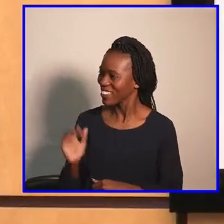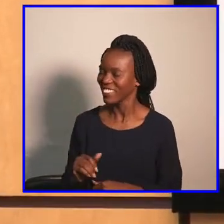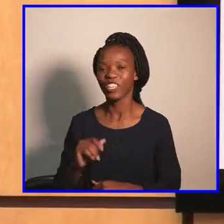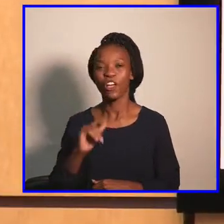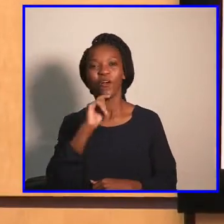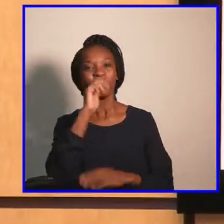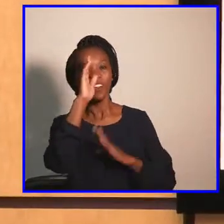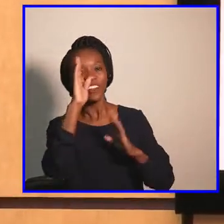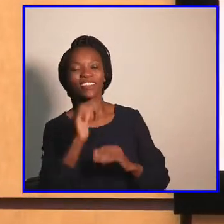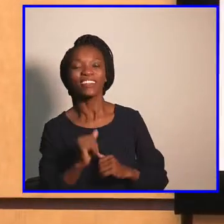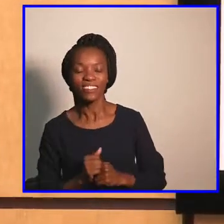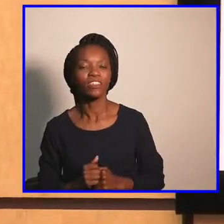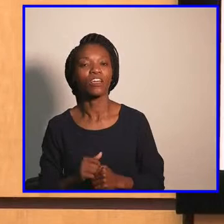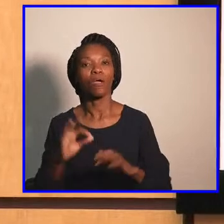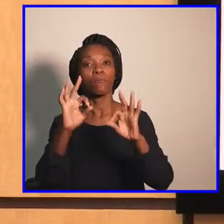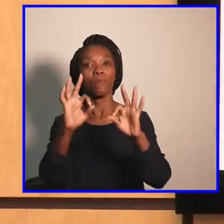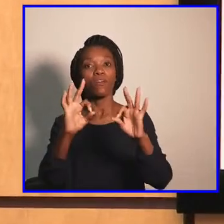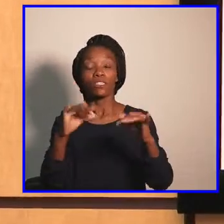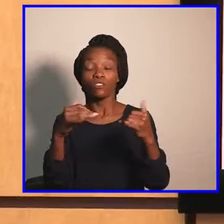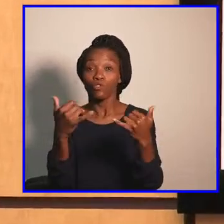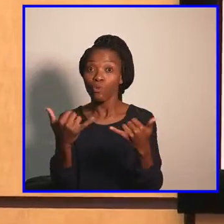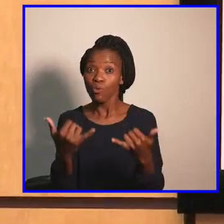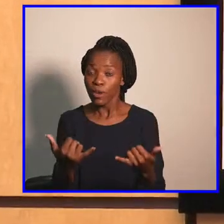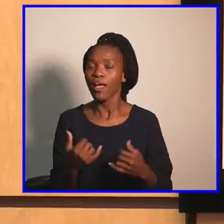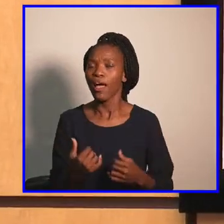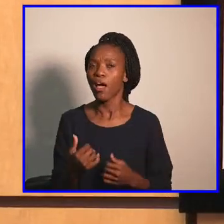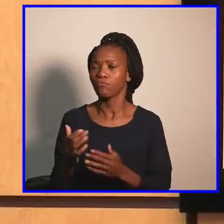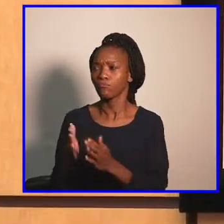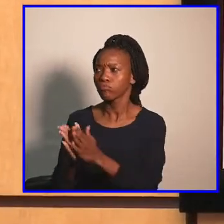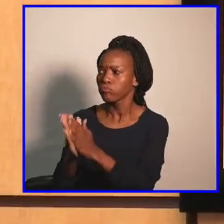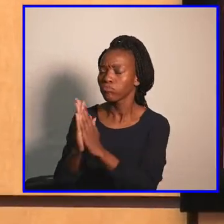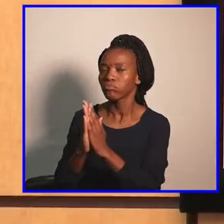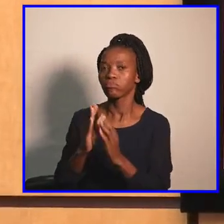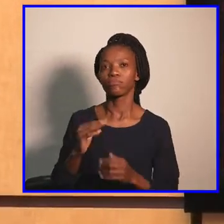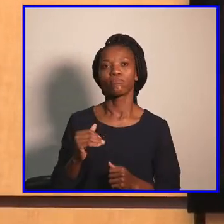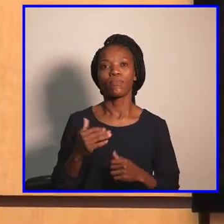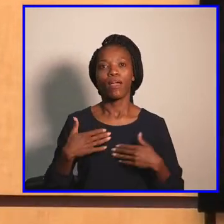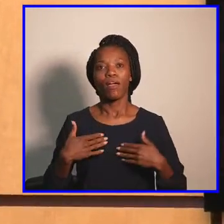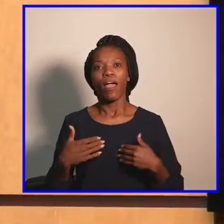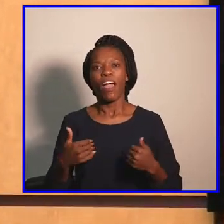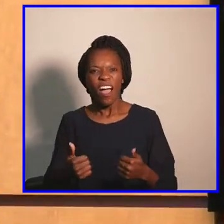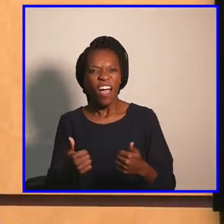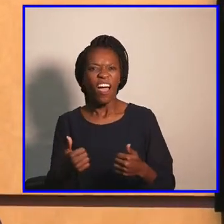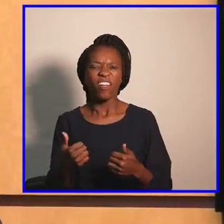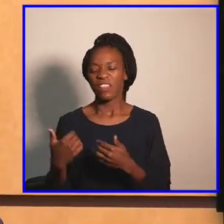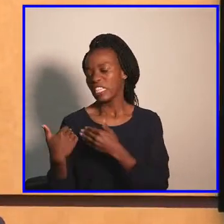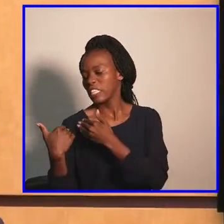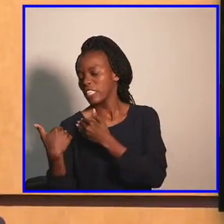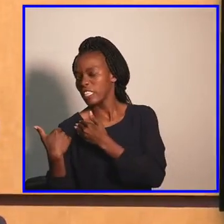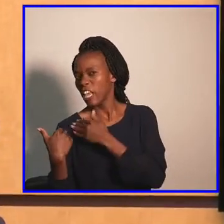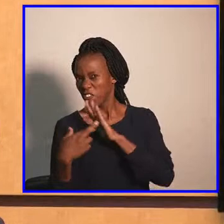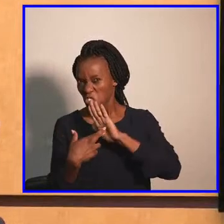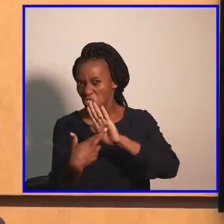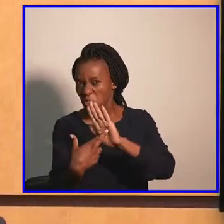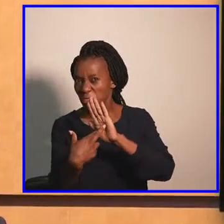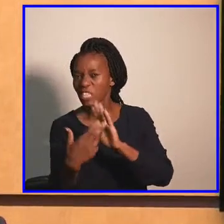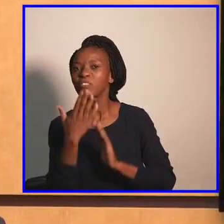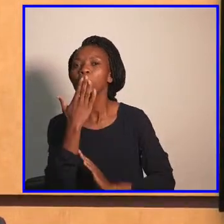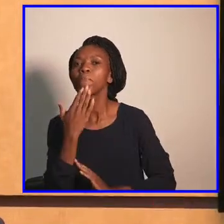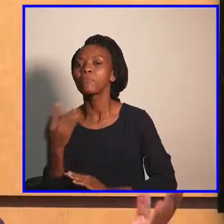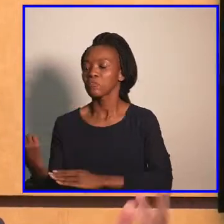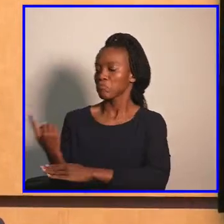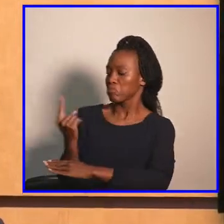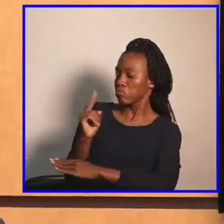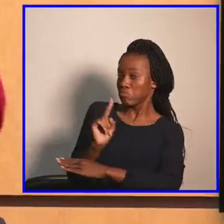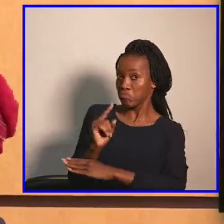Perfect. So can I now ask our health and safety rep, Mr. David Tladi, to come and help us with the briefing.